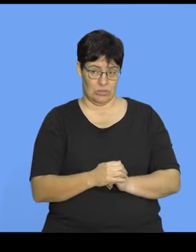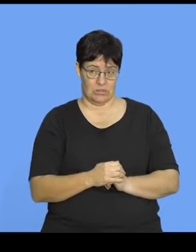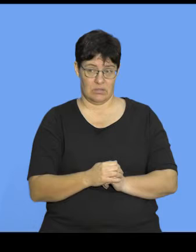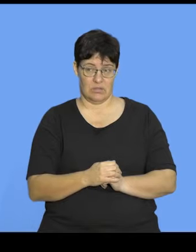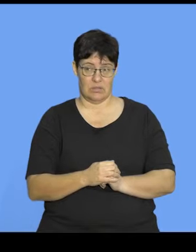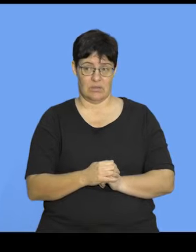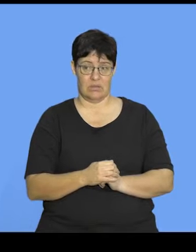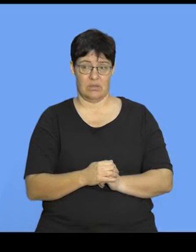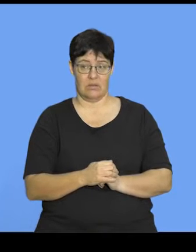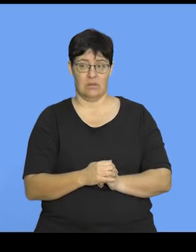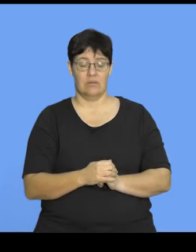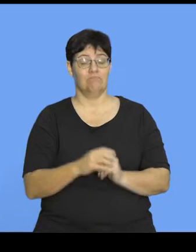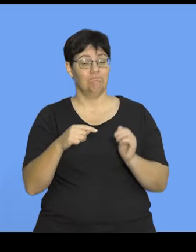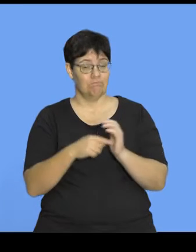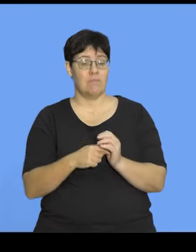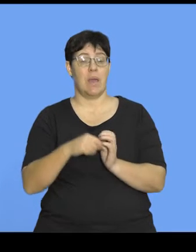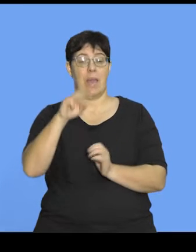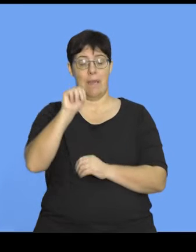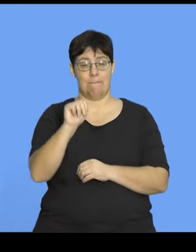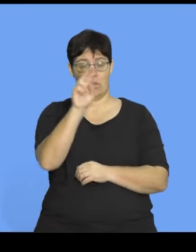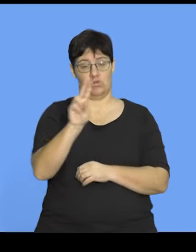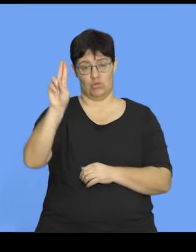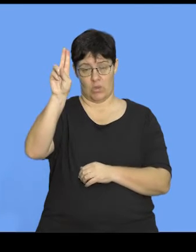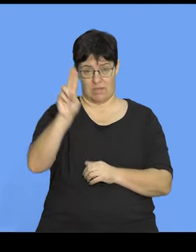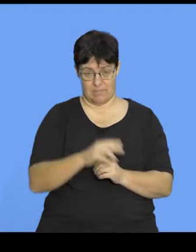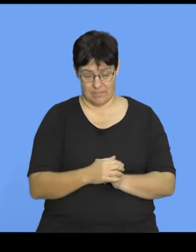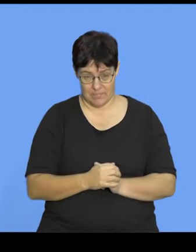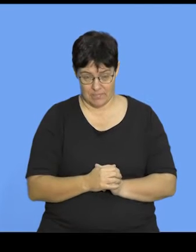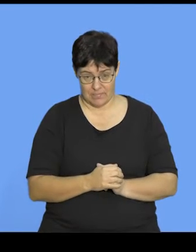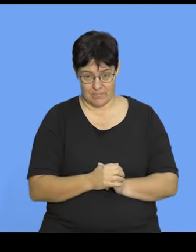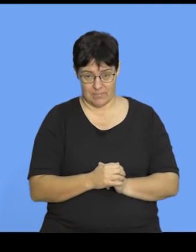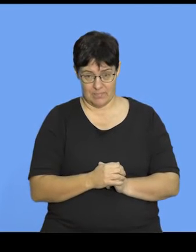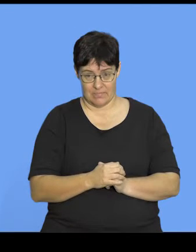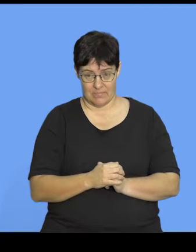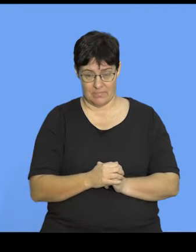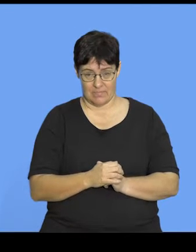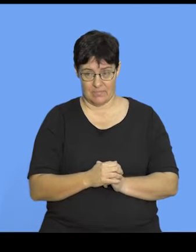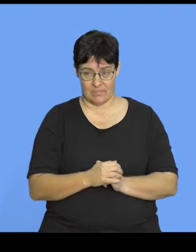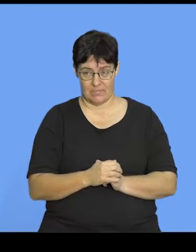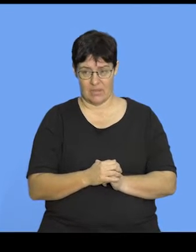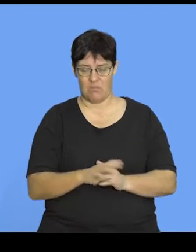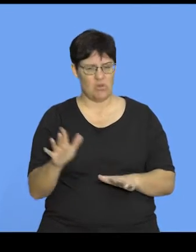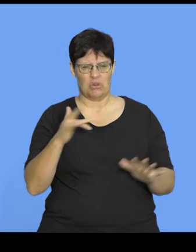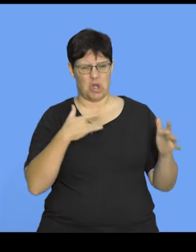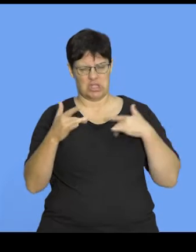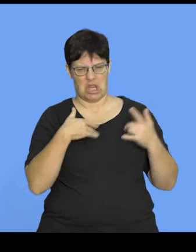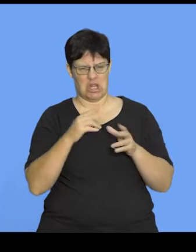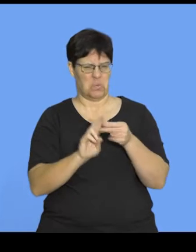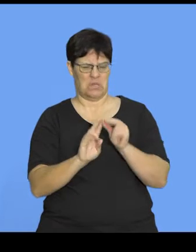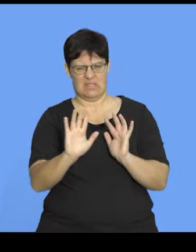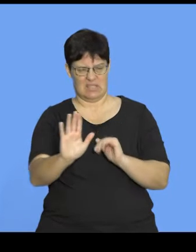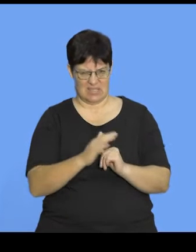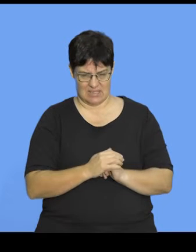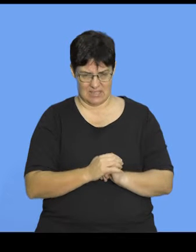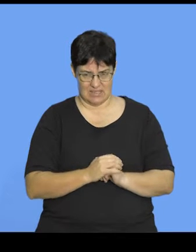per meter squared. Is that where yeah, then it'll cancel itself out. We're not worried about the